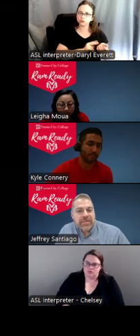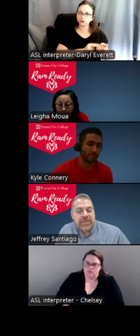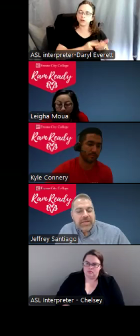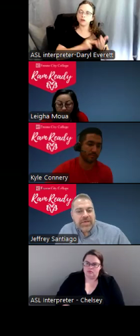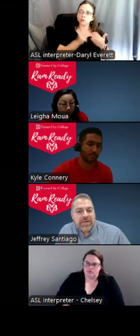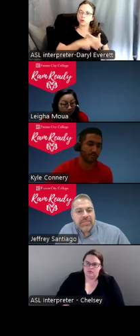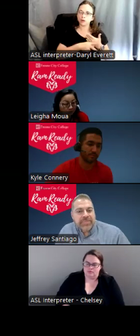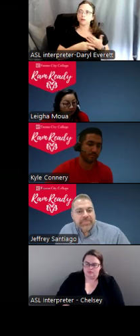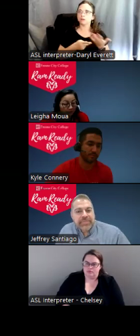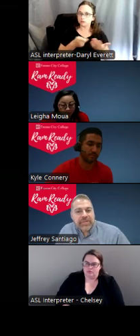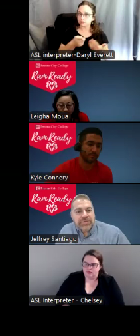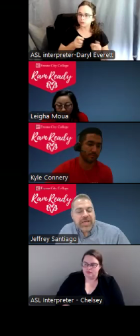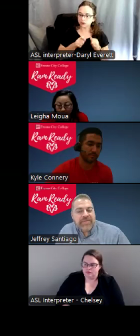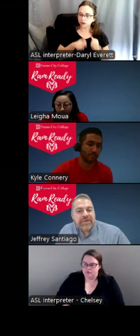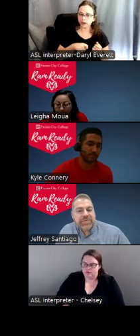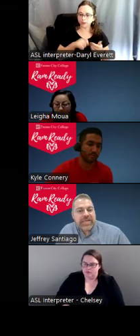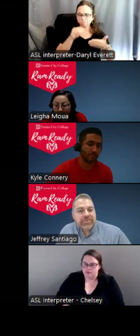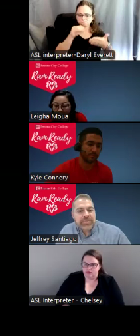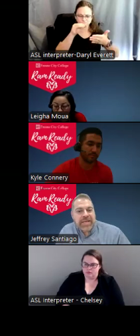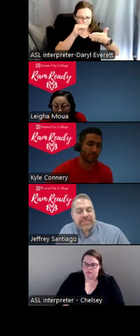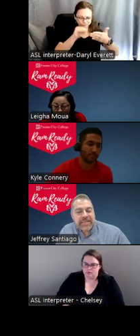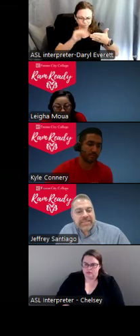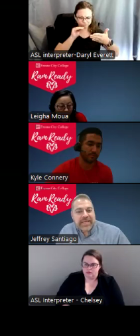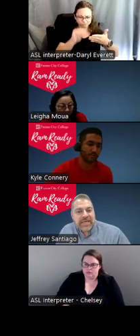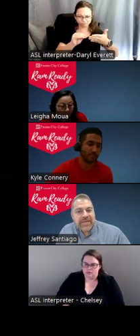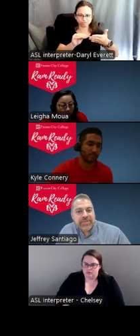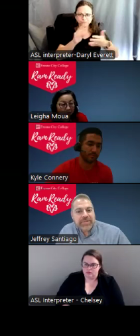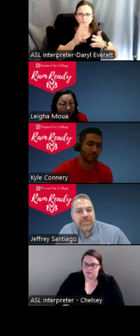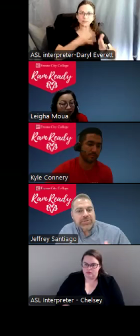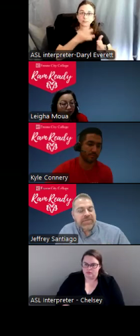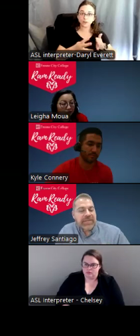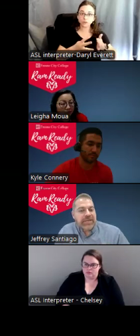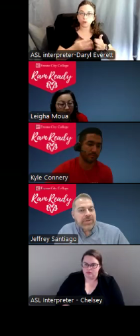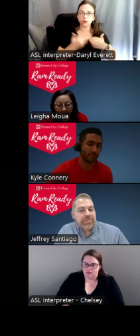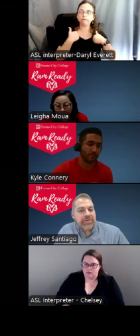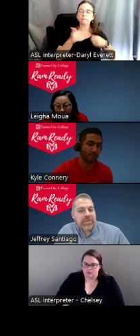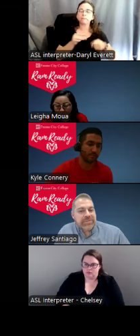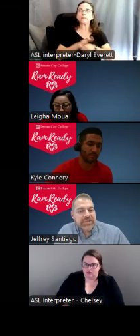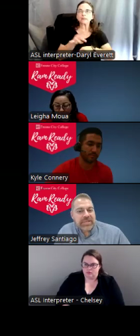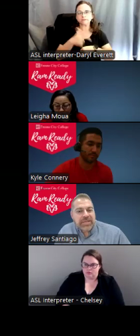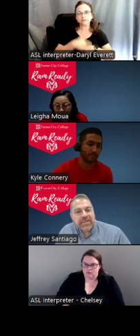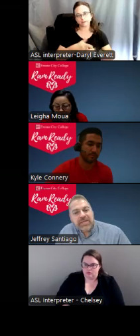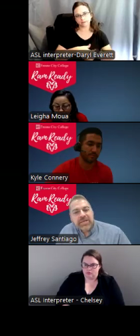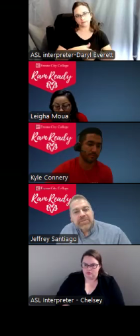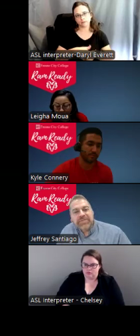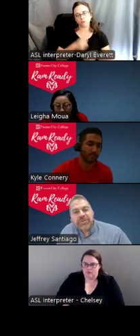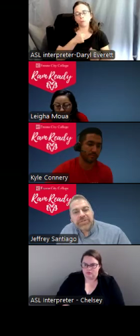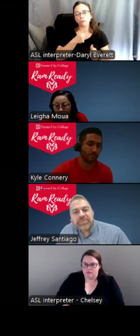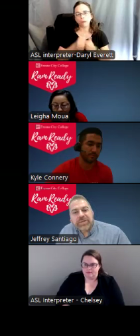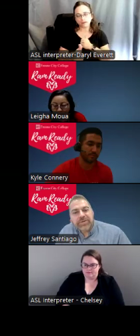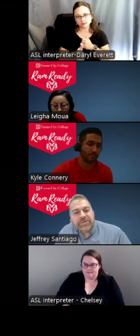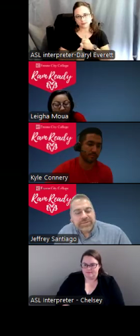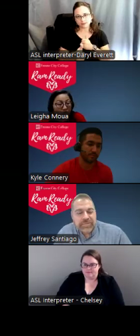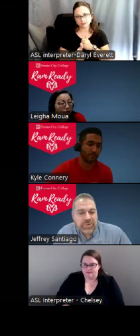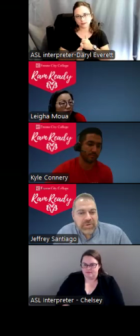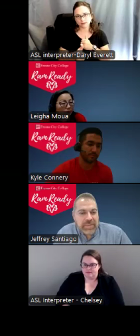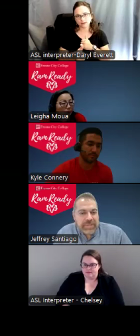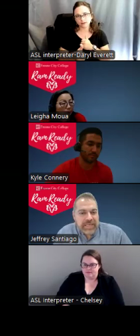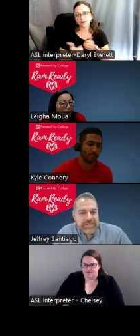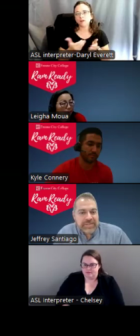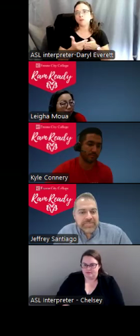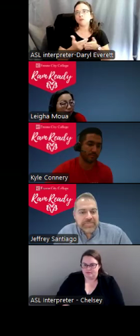plan. So you have adequate time to pass that exam. So everything, all the requirements are done before you submit your